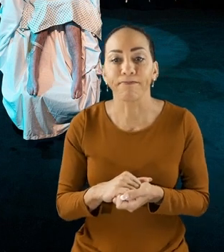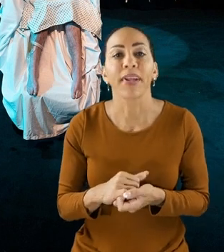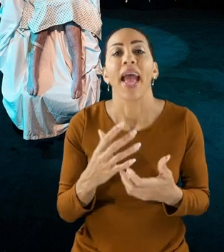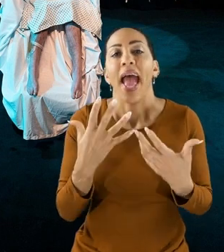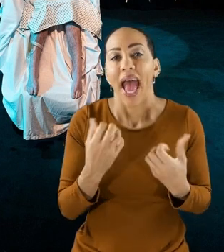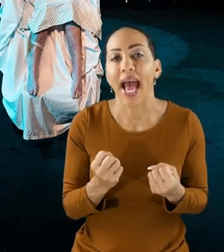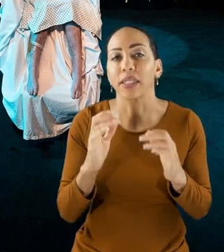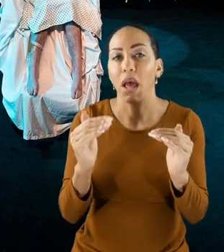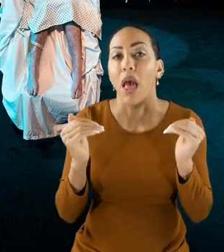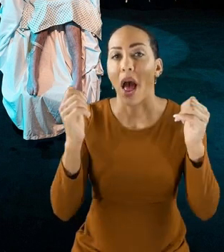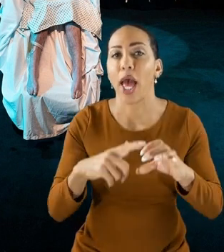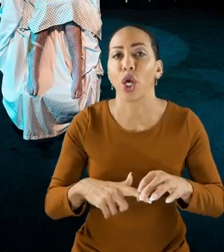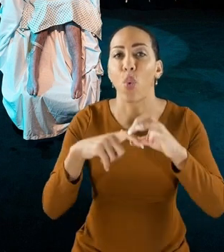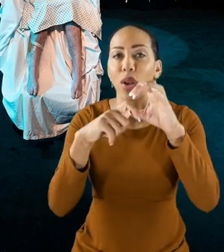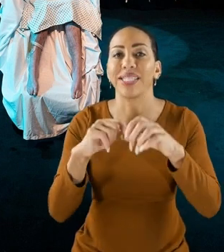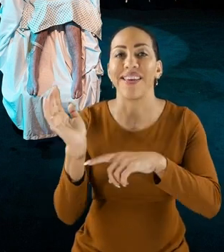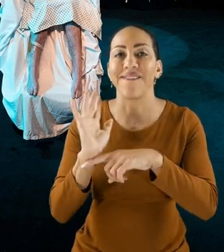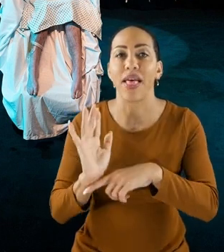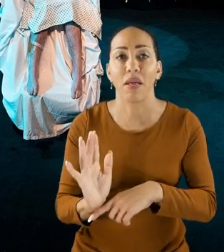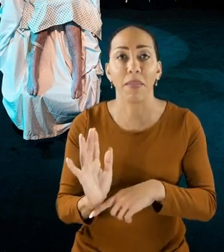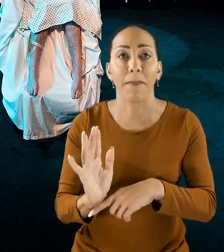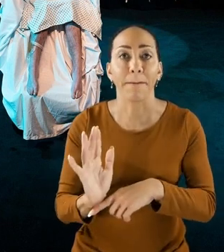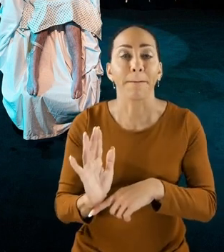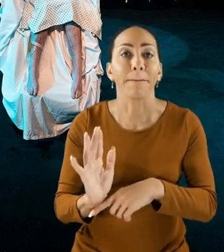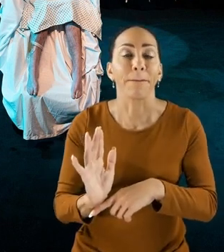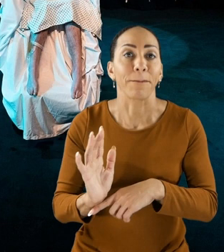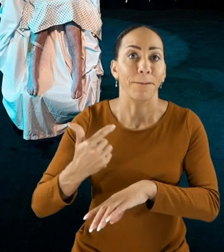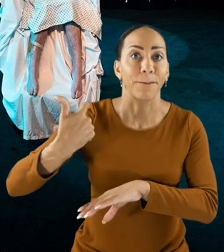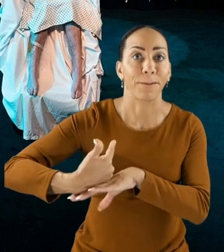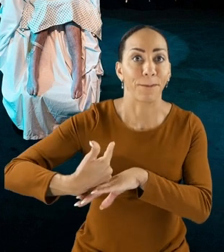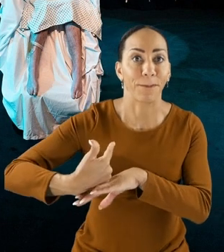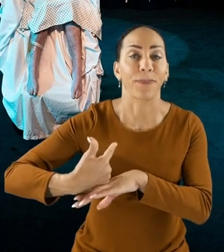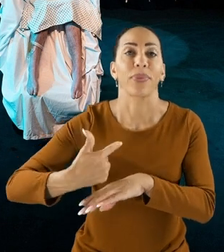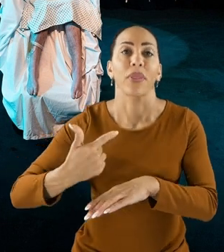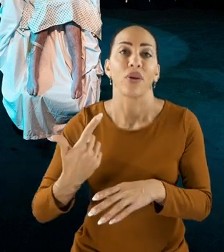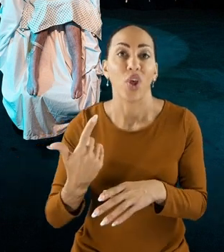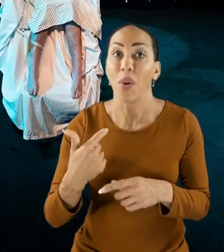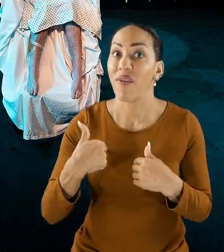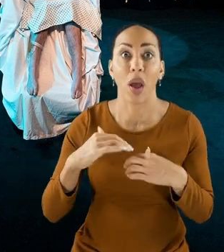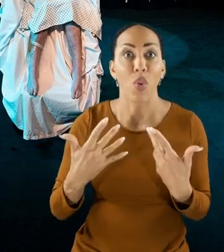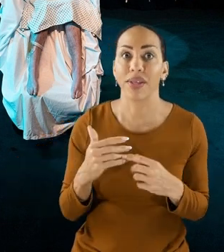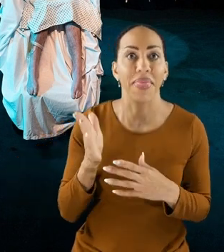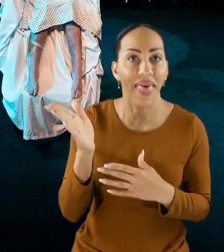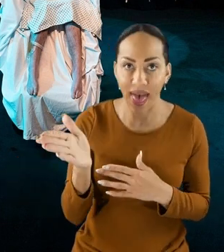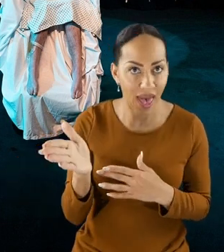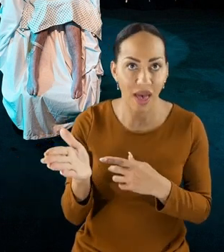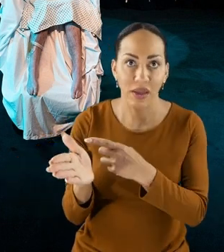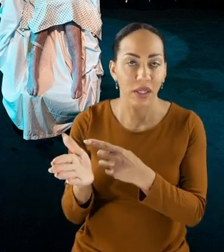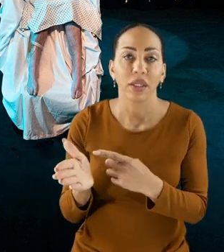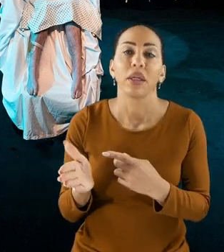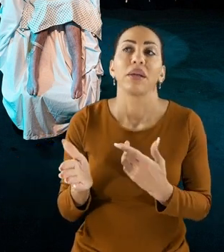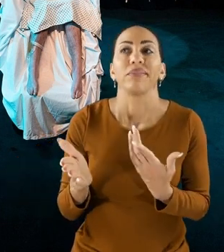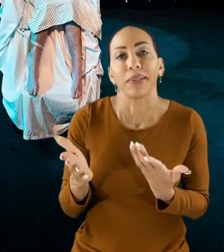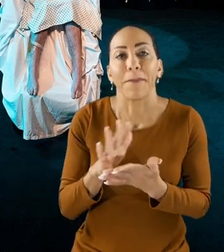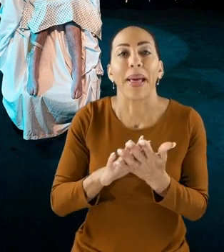quality film of it, so that if I wasn't there when the show opened, there was still show. And I don't think they'd have taken the work